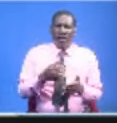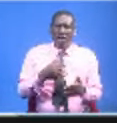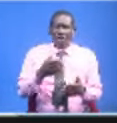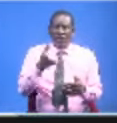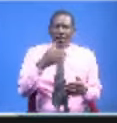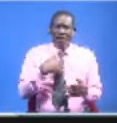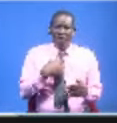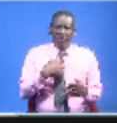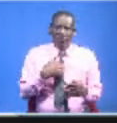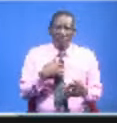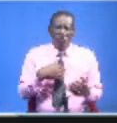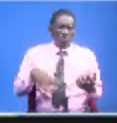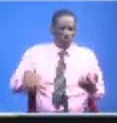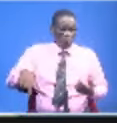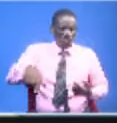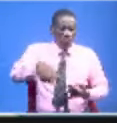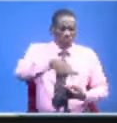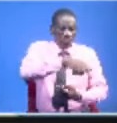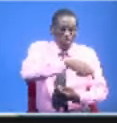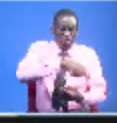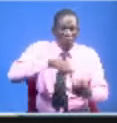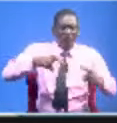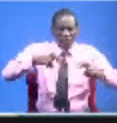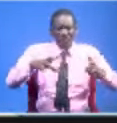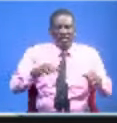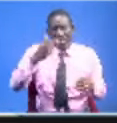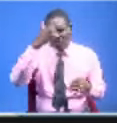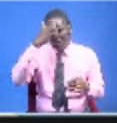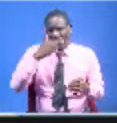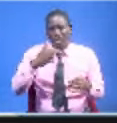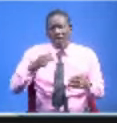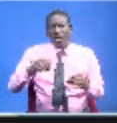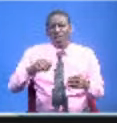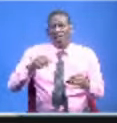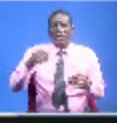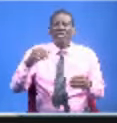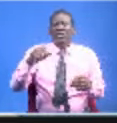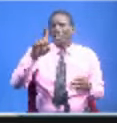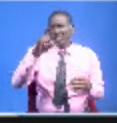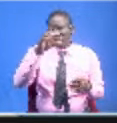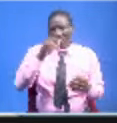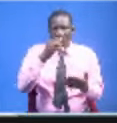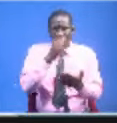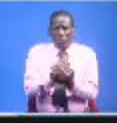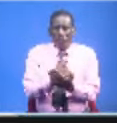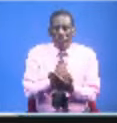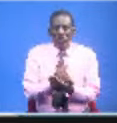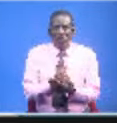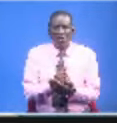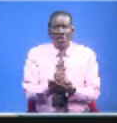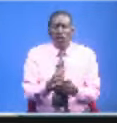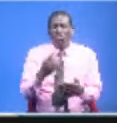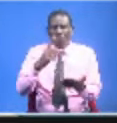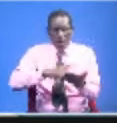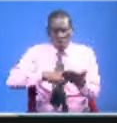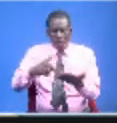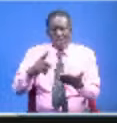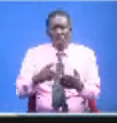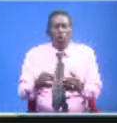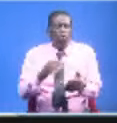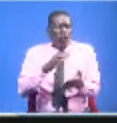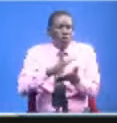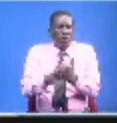to a runaround by investigators at the Thika Sub-County Criminal Investigation offices for over a week with no